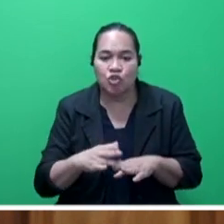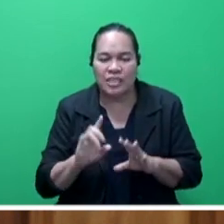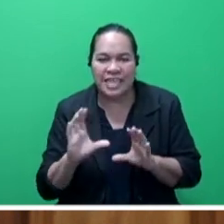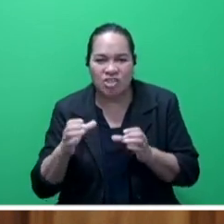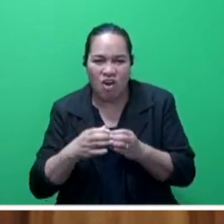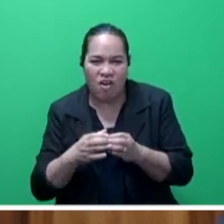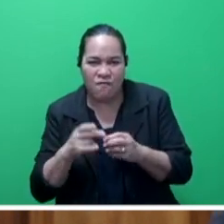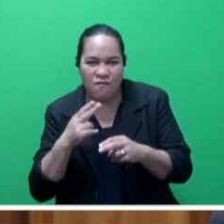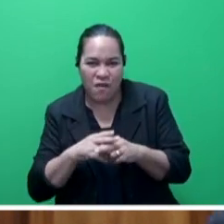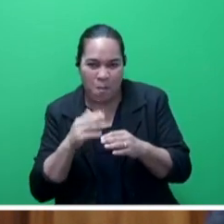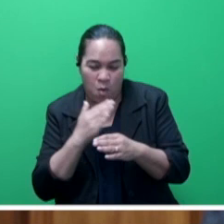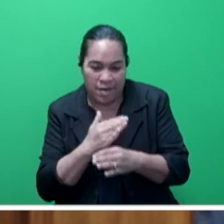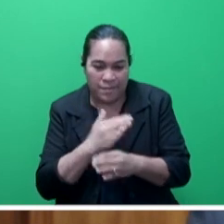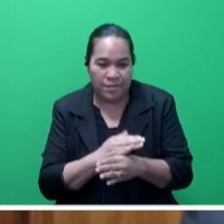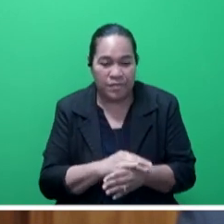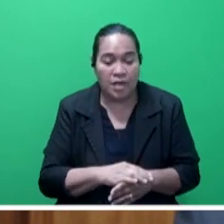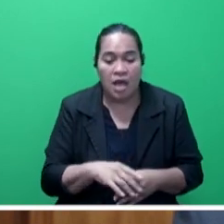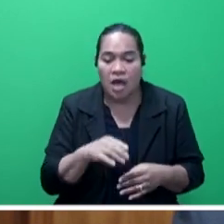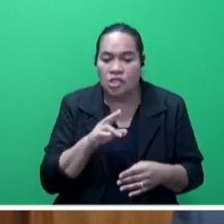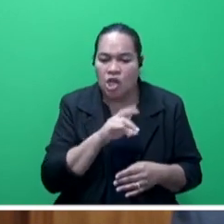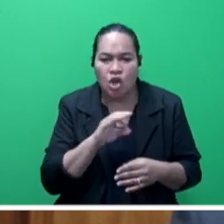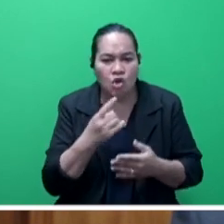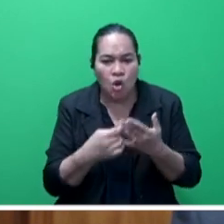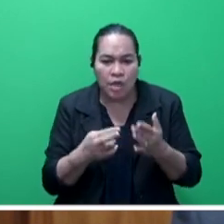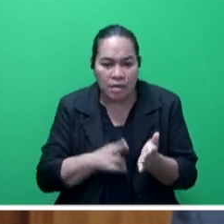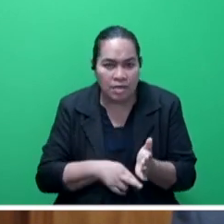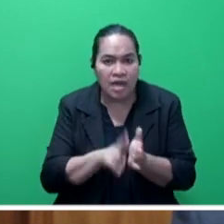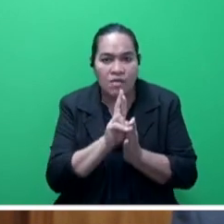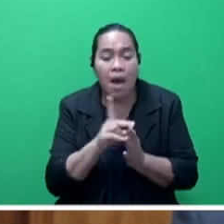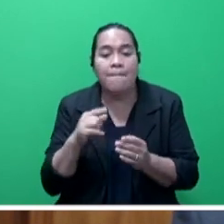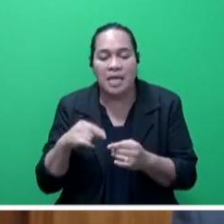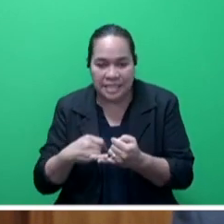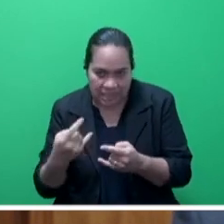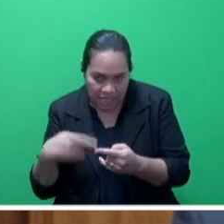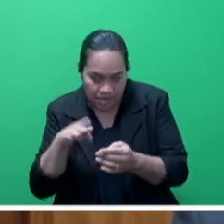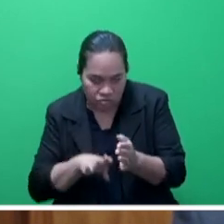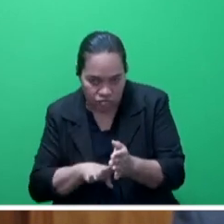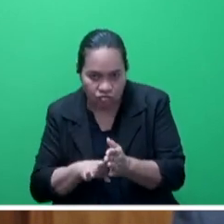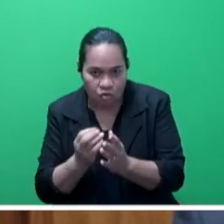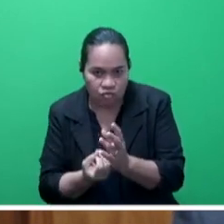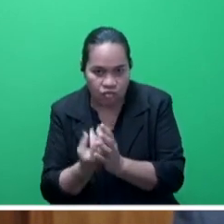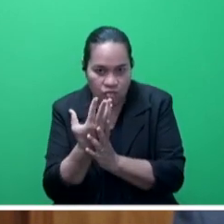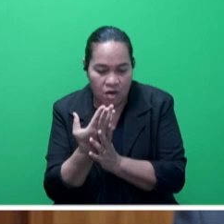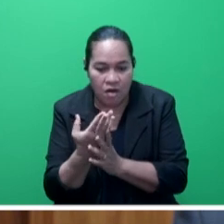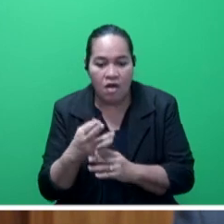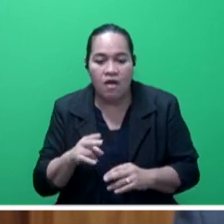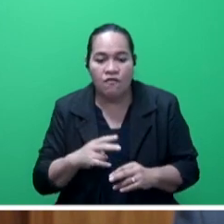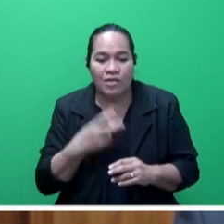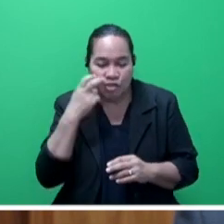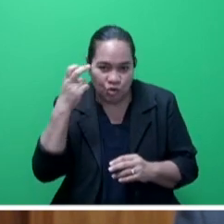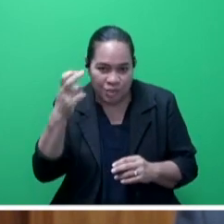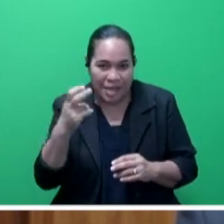framework that will set the course of not only recovery but sustainable growth for the Fijian tourism industry over the next 10